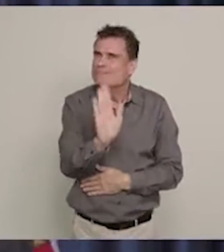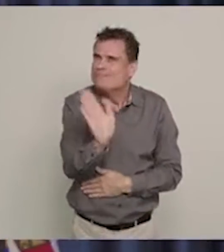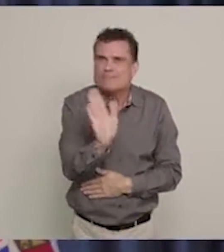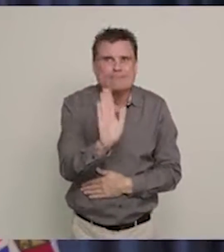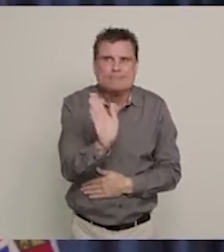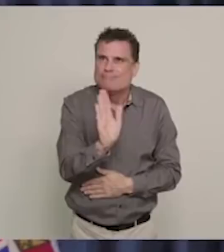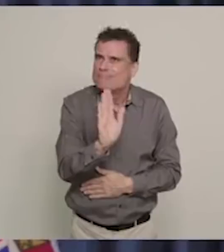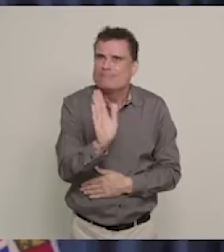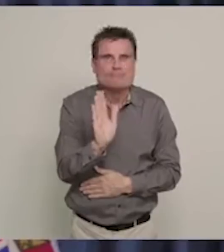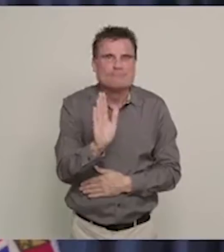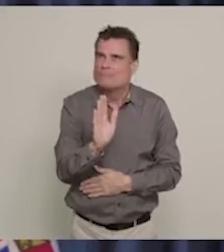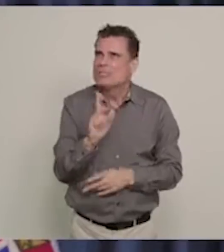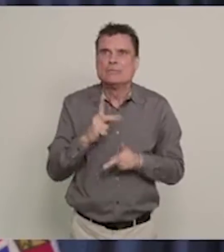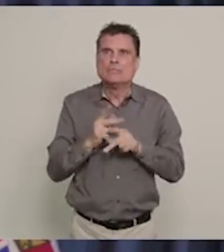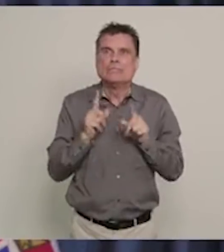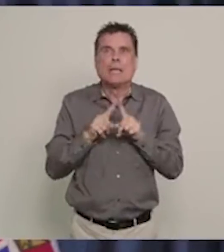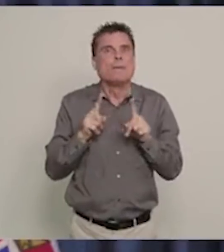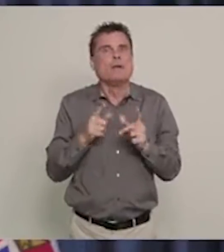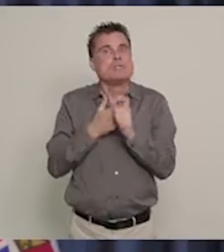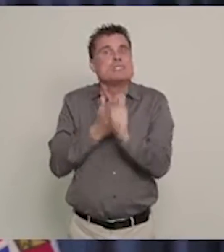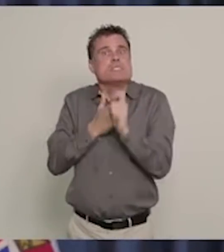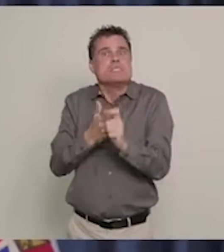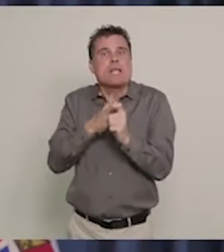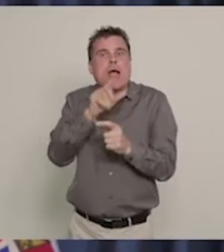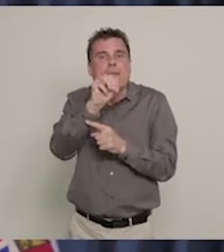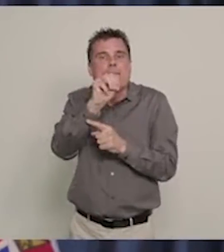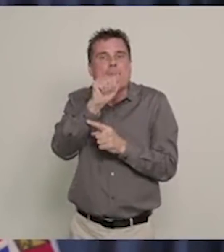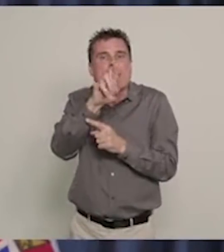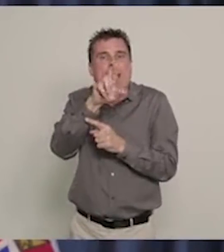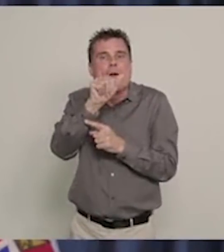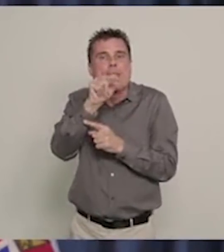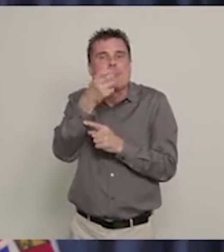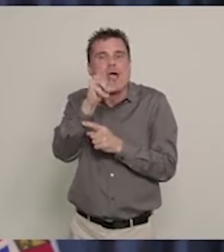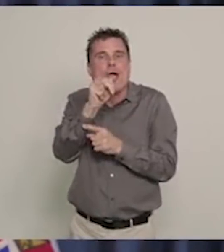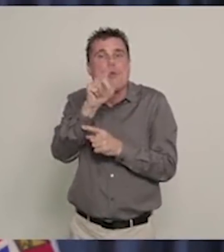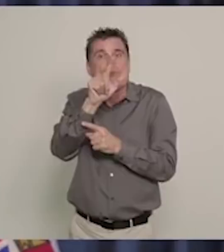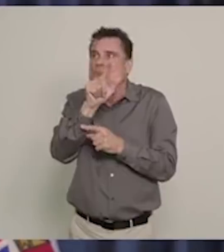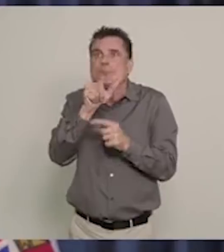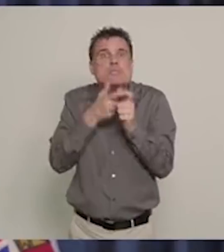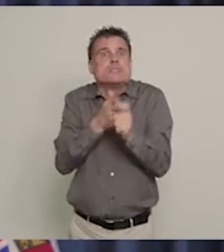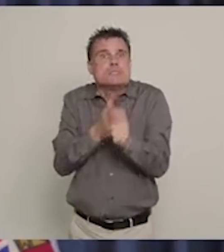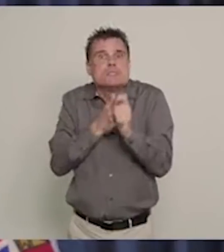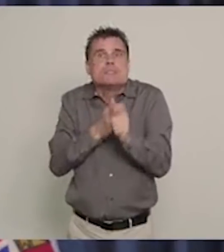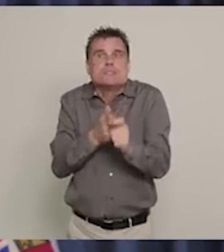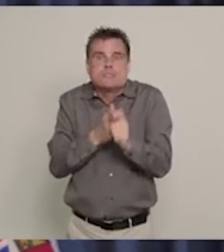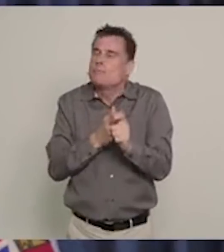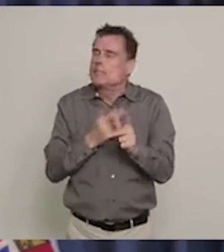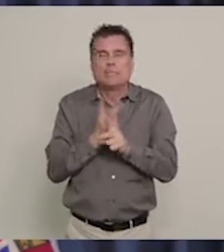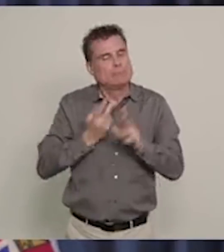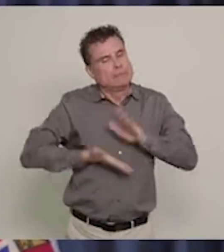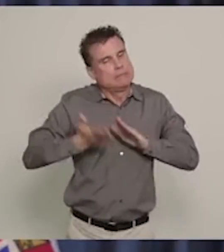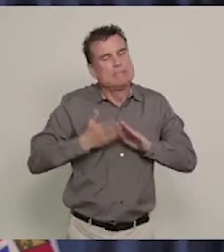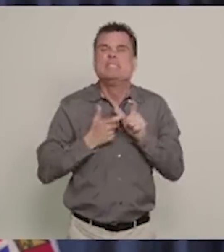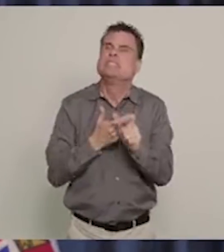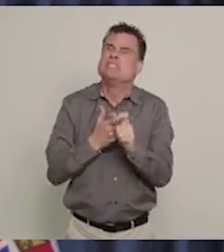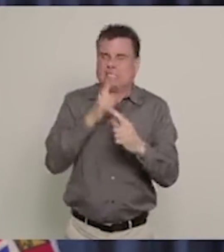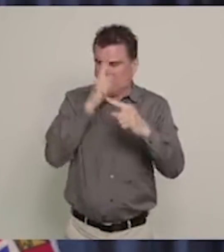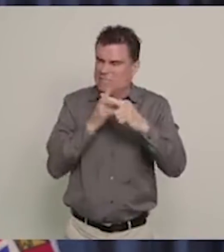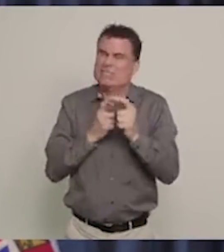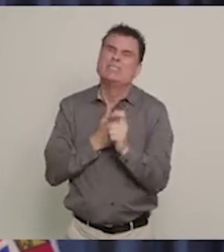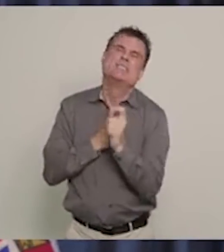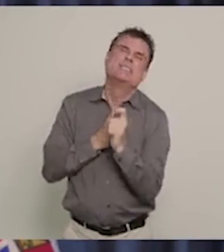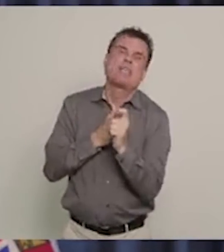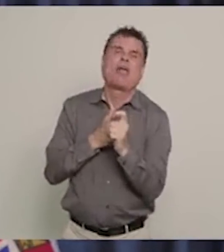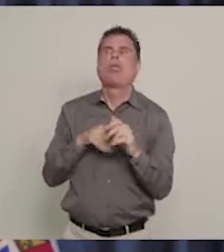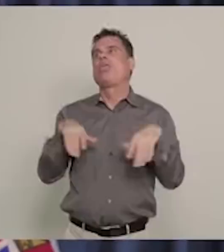And I would just add, Dirk, the reason I chuckled is that I saw a tweet the other day of a friend of mine